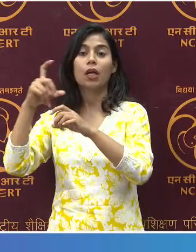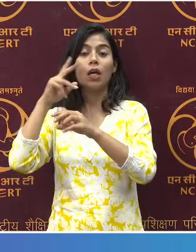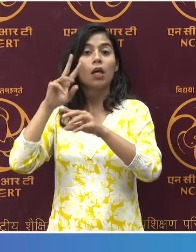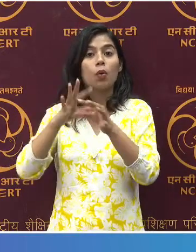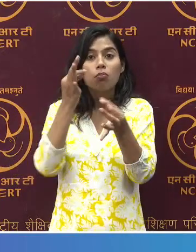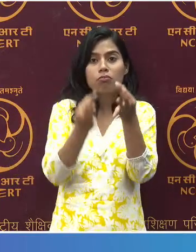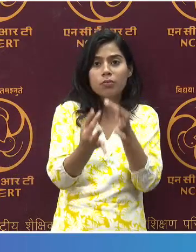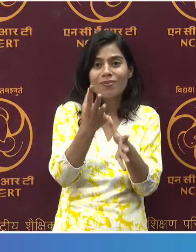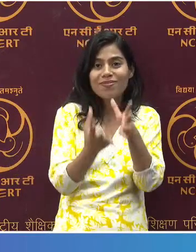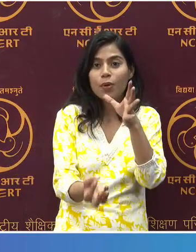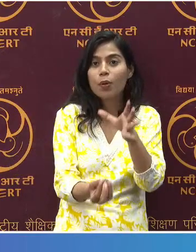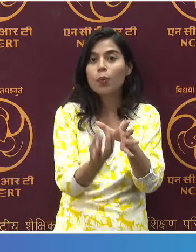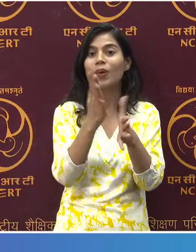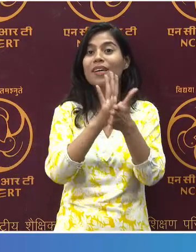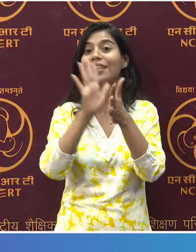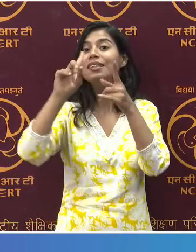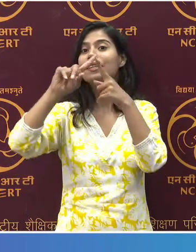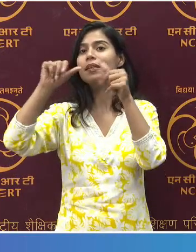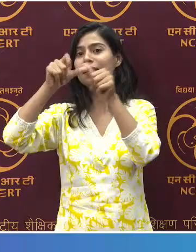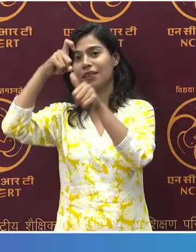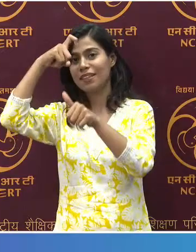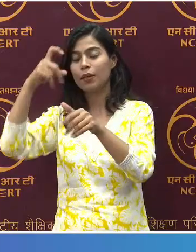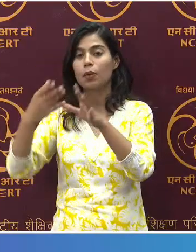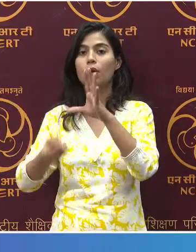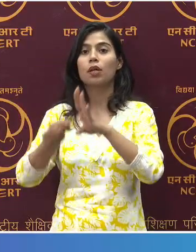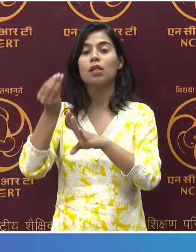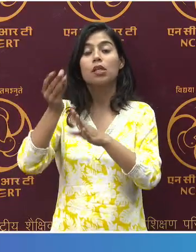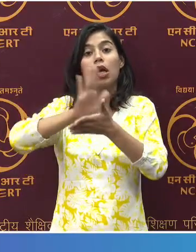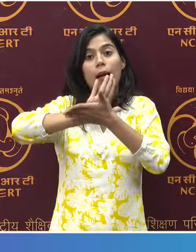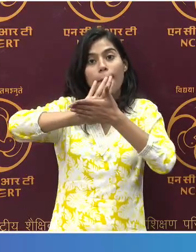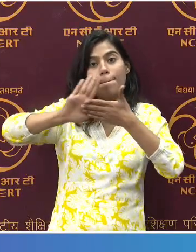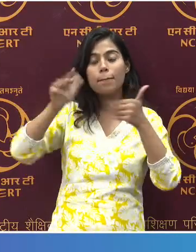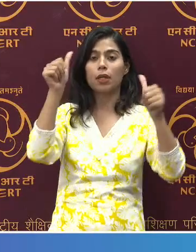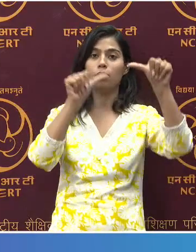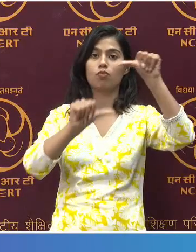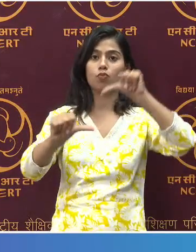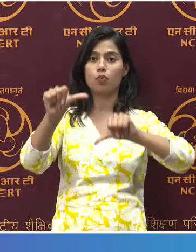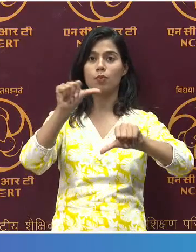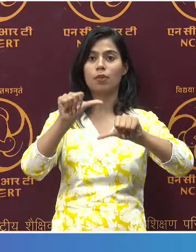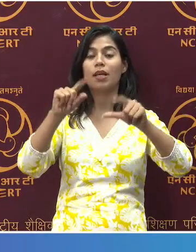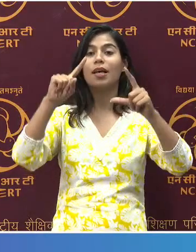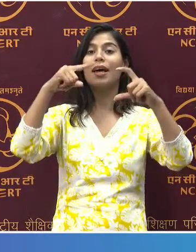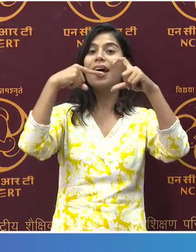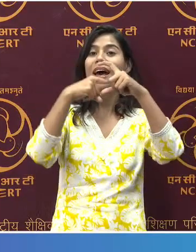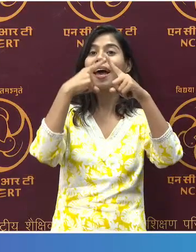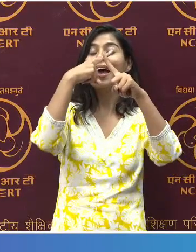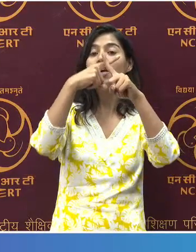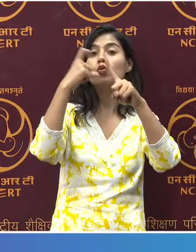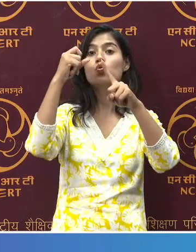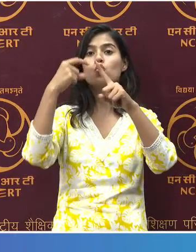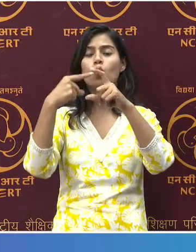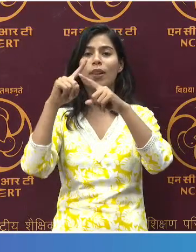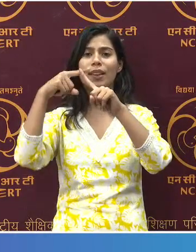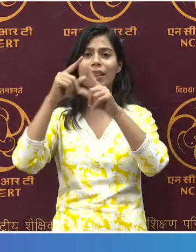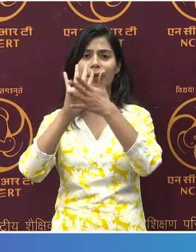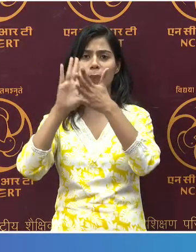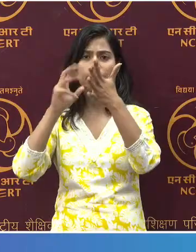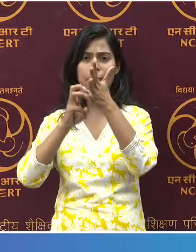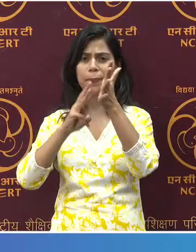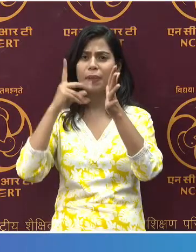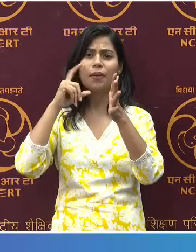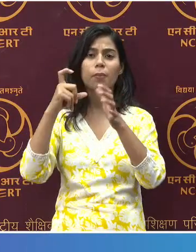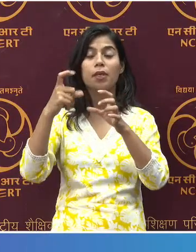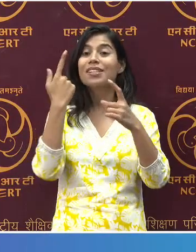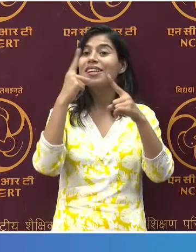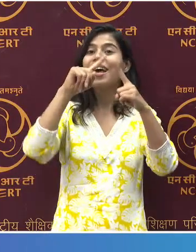being liberated after the completion of the process. That means exothermic. Exo means exit, out, heat to be out from the process.